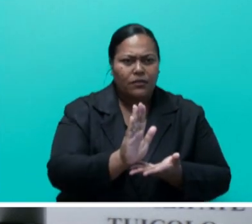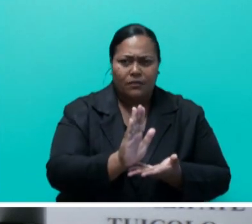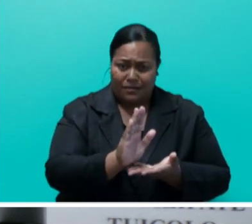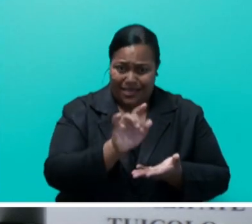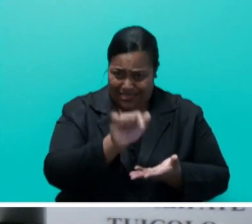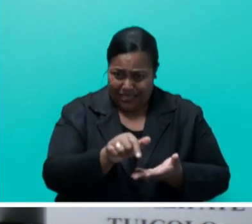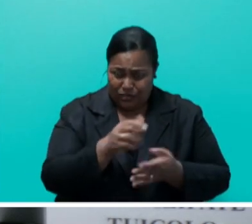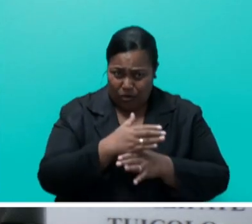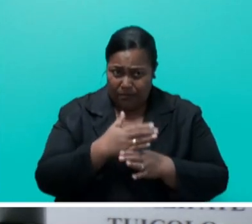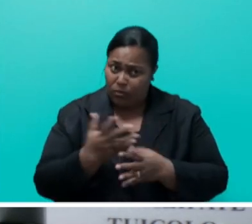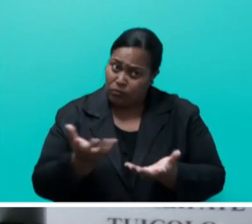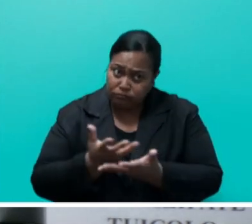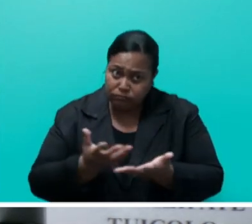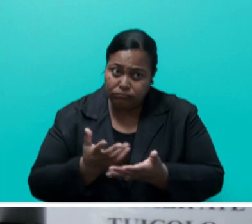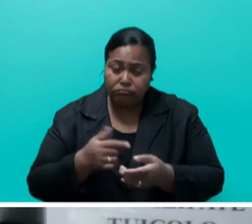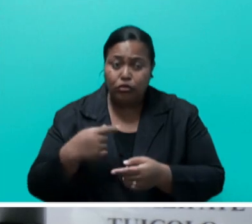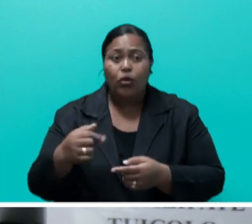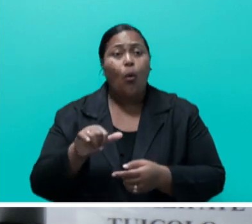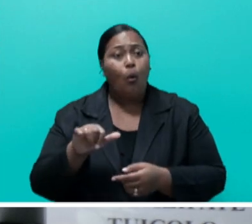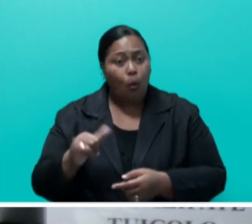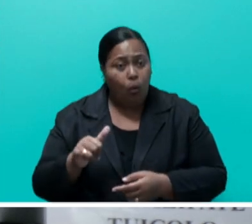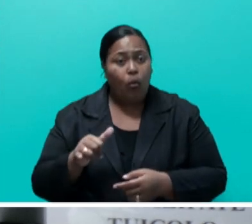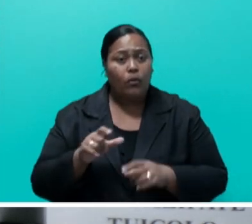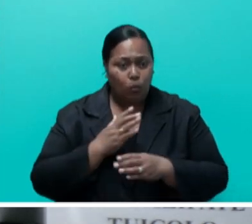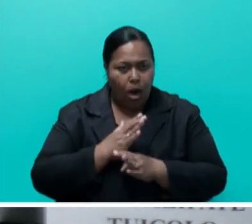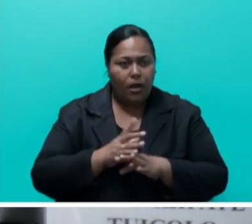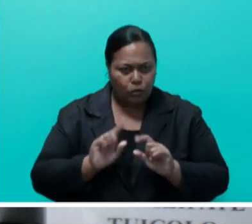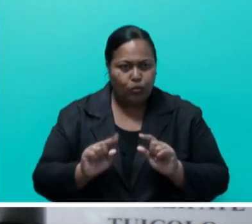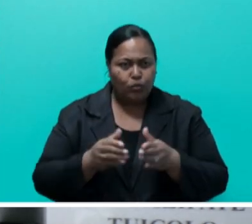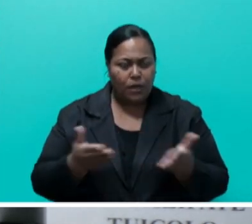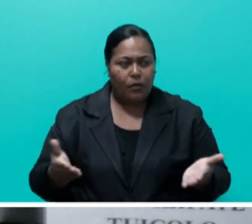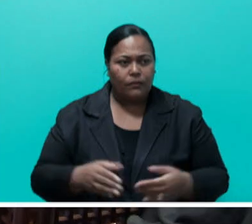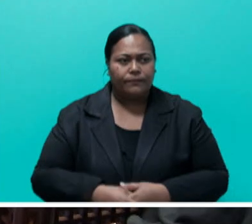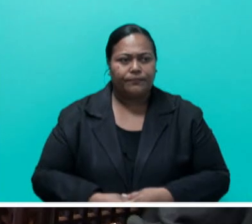want to? The IS system which I'm talking about, Minister.